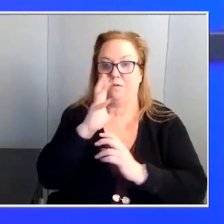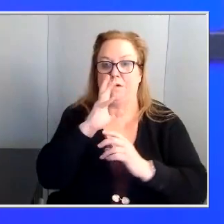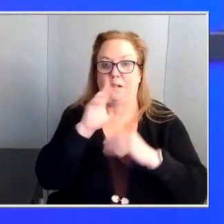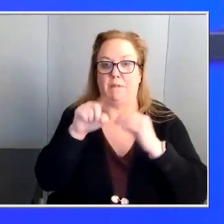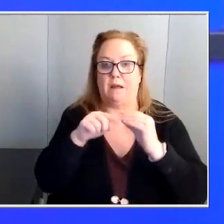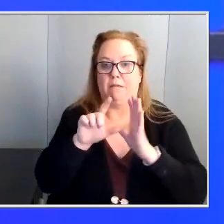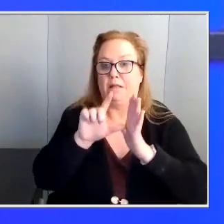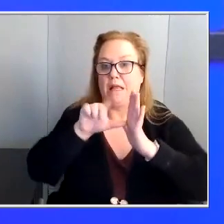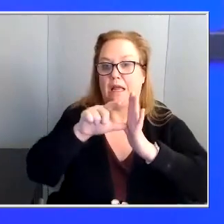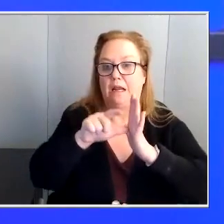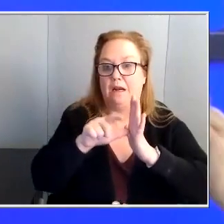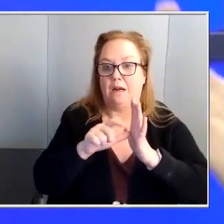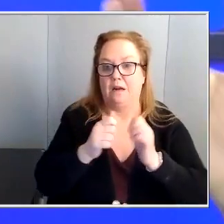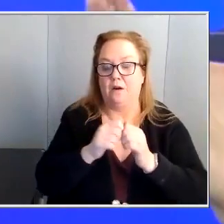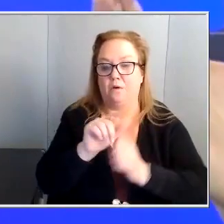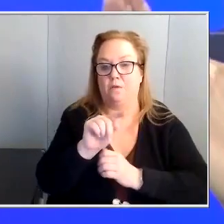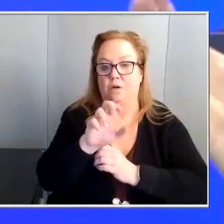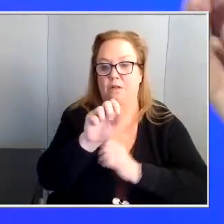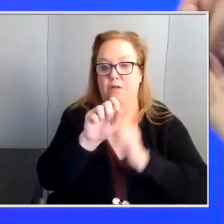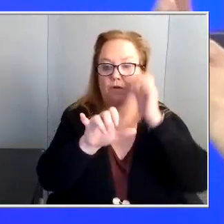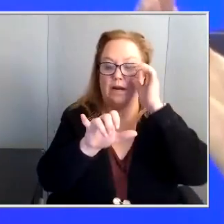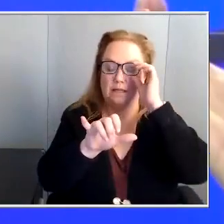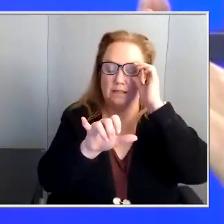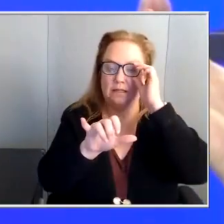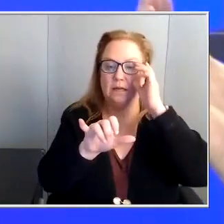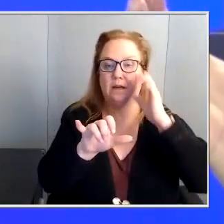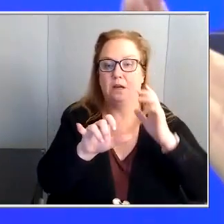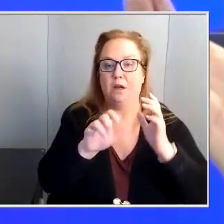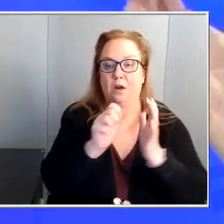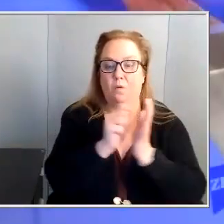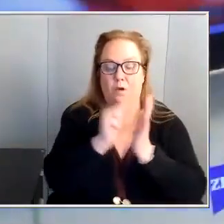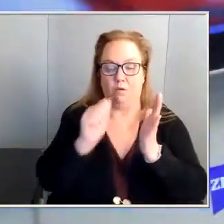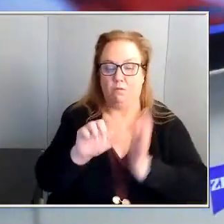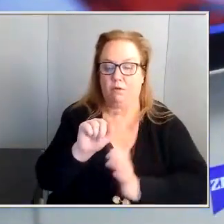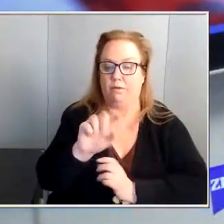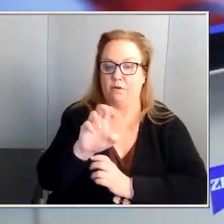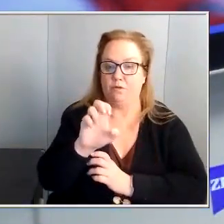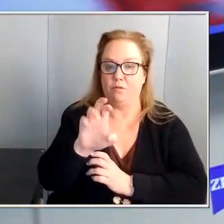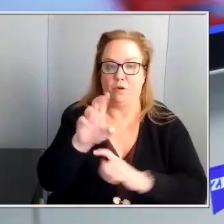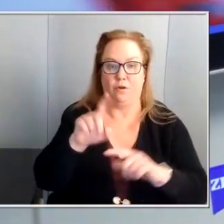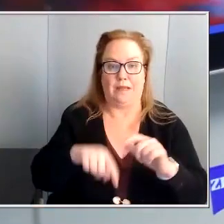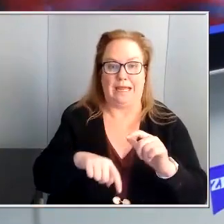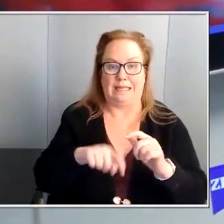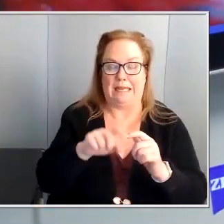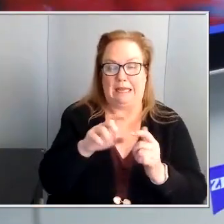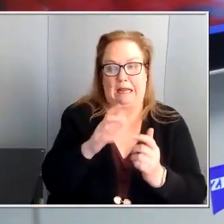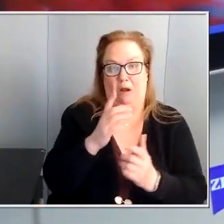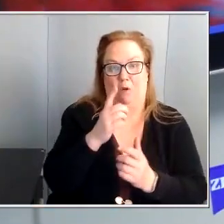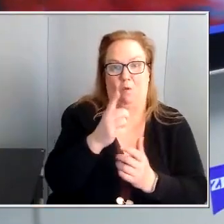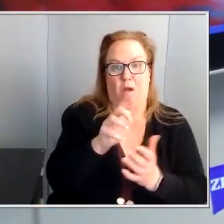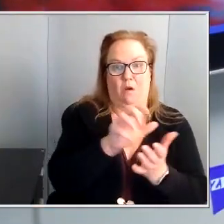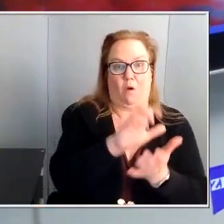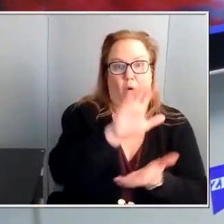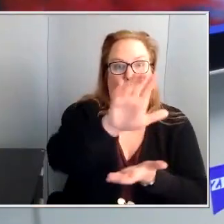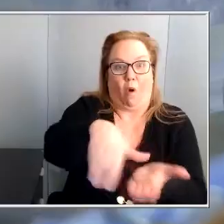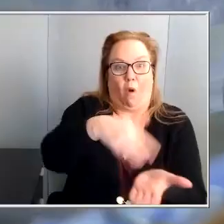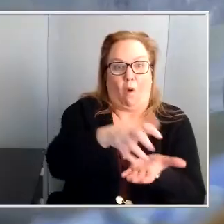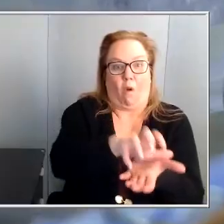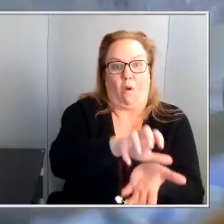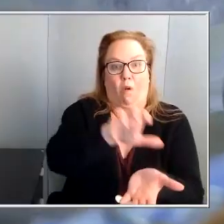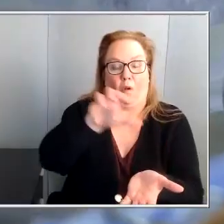later with Tracy, when you take out the tumor, often you can't take it out all as one piece, and there can be